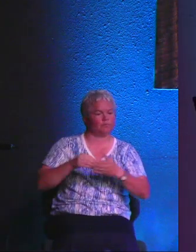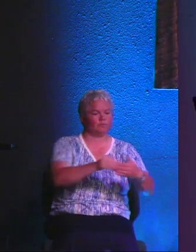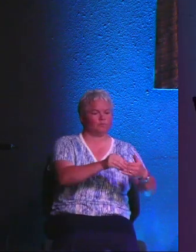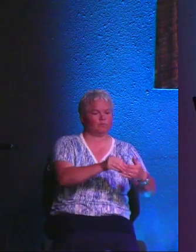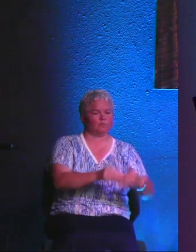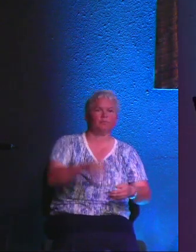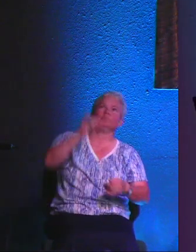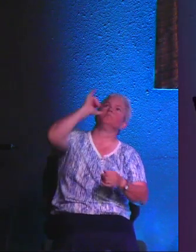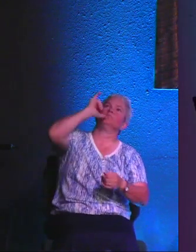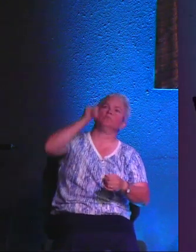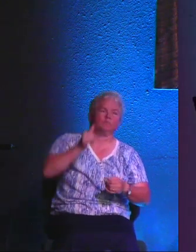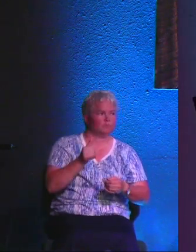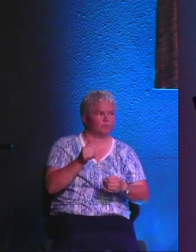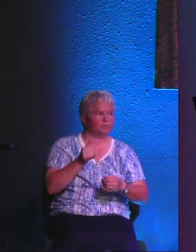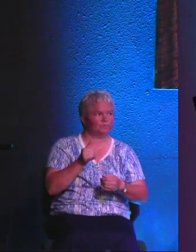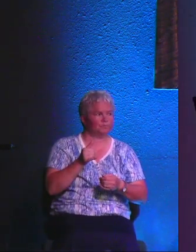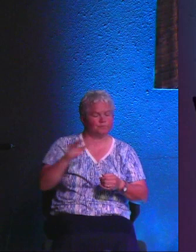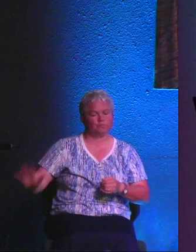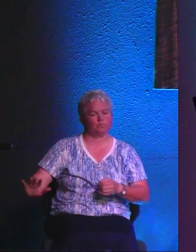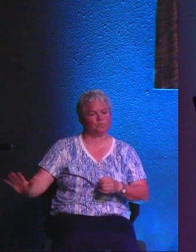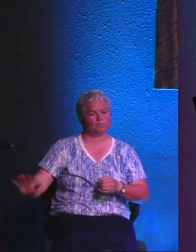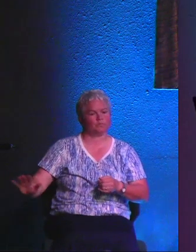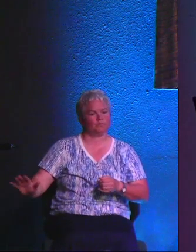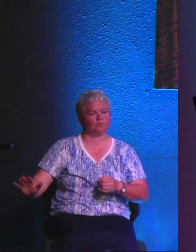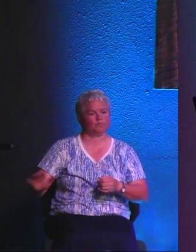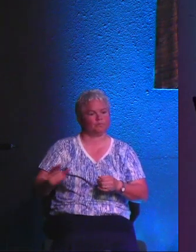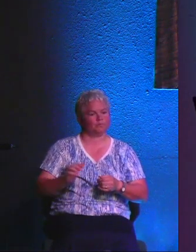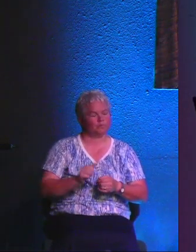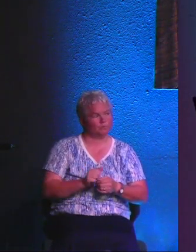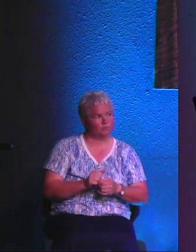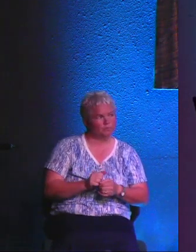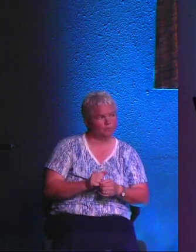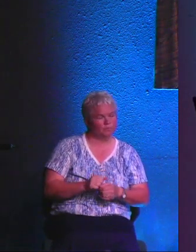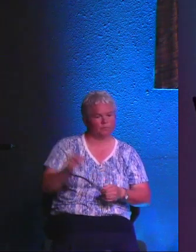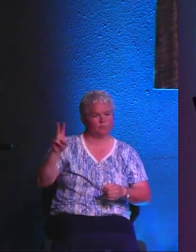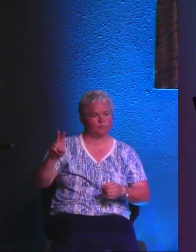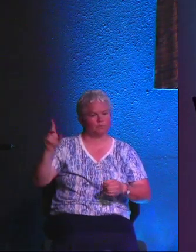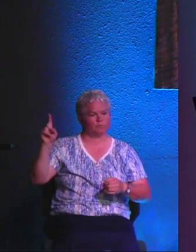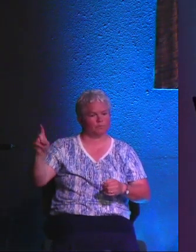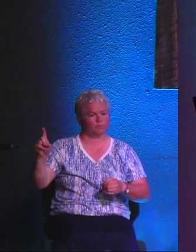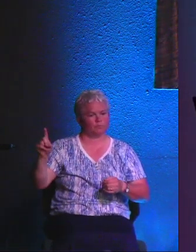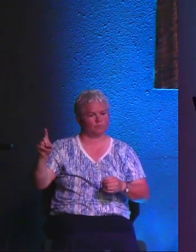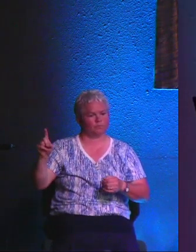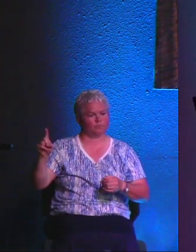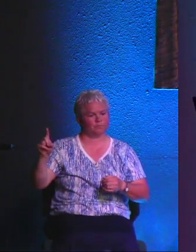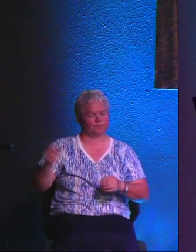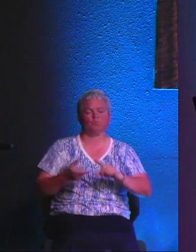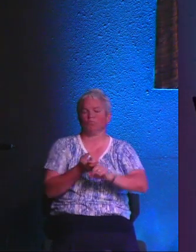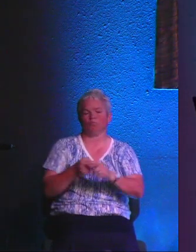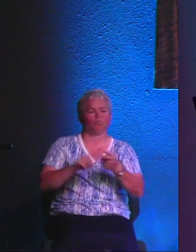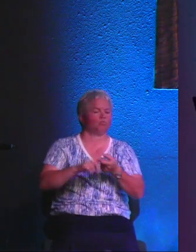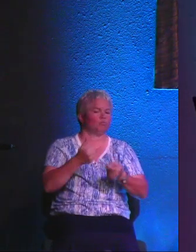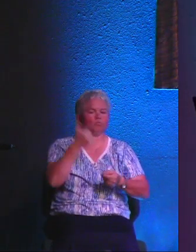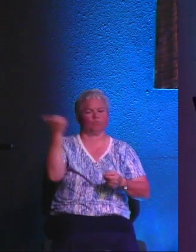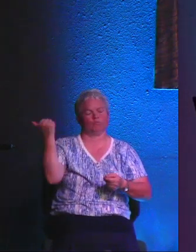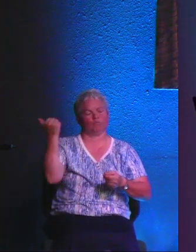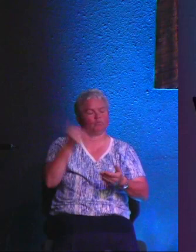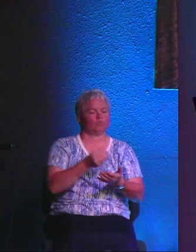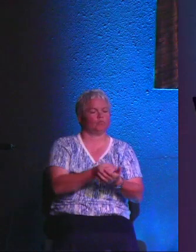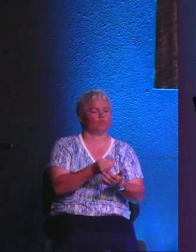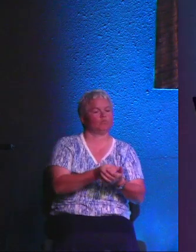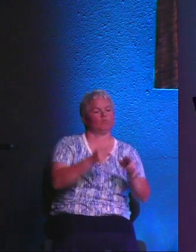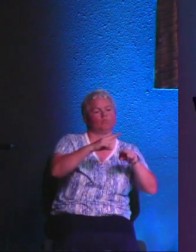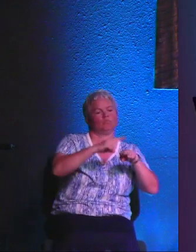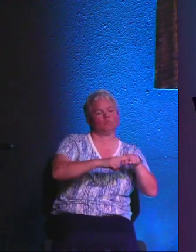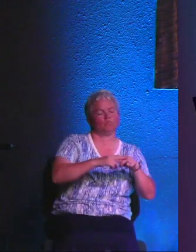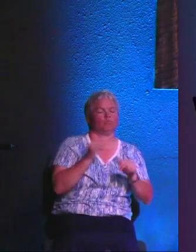to alcohol. And since I was underage, I turned to friends that were over 21 to buy it for me. I was staying